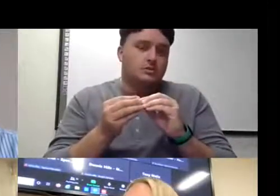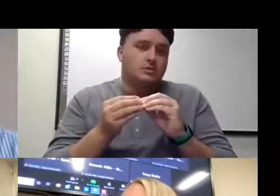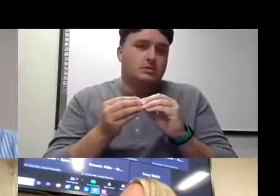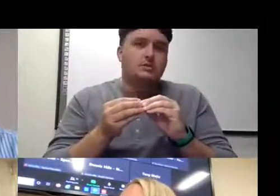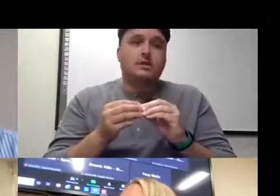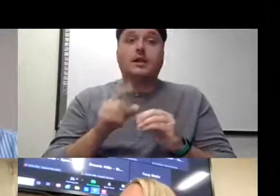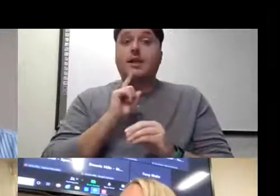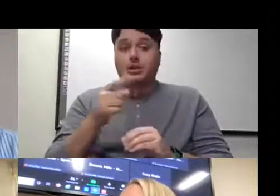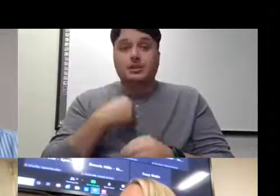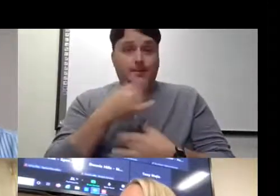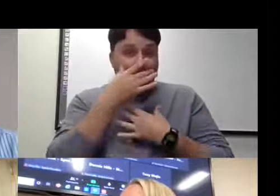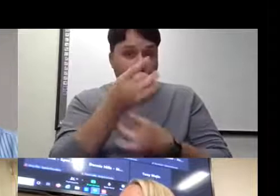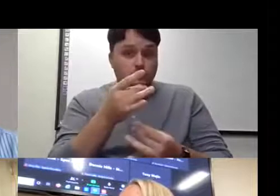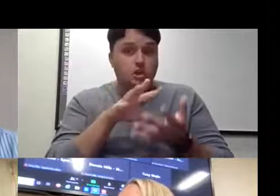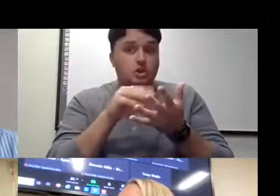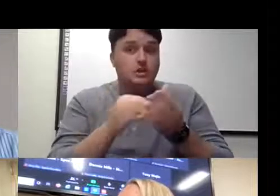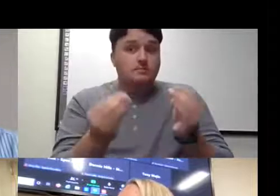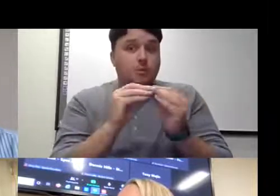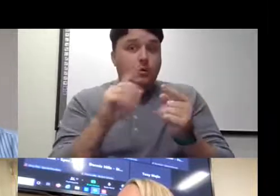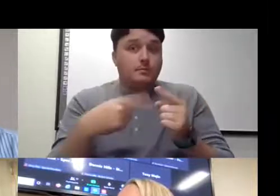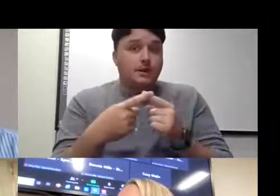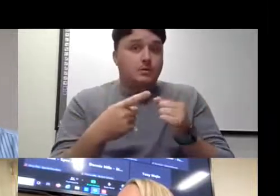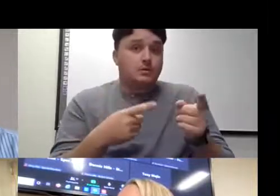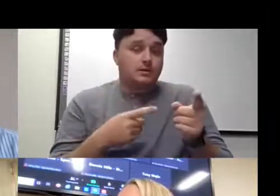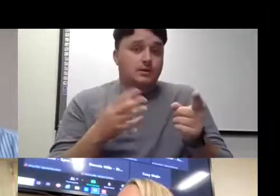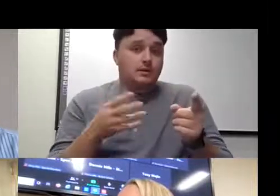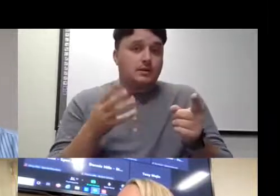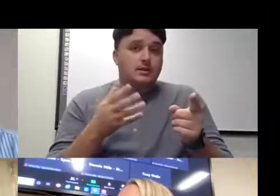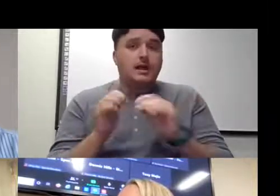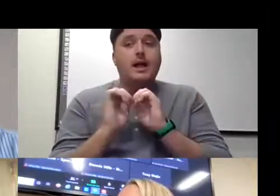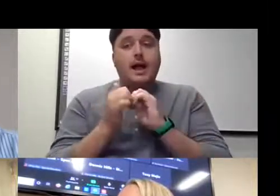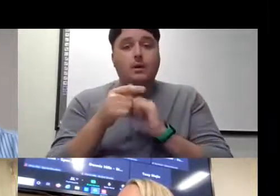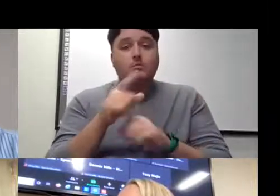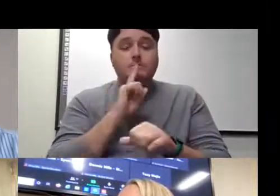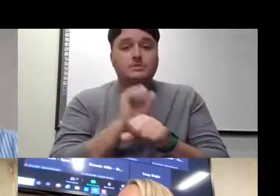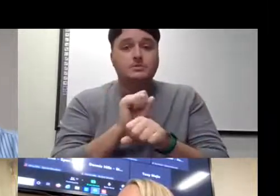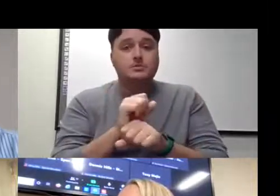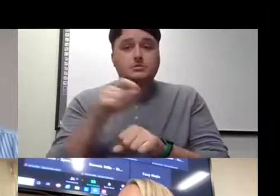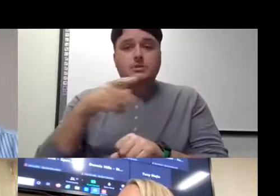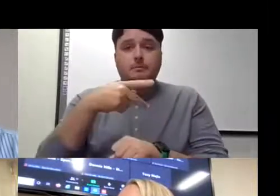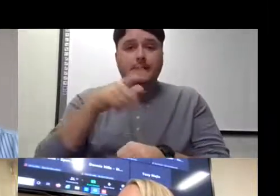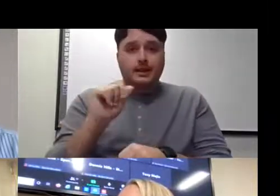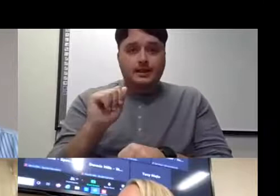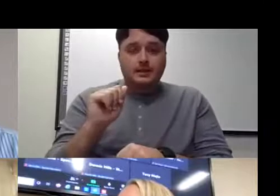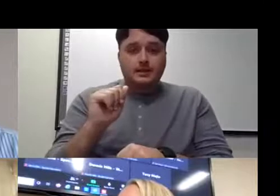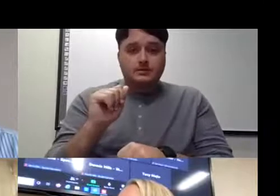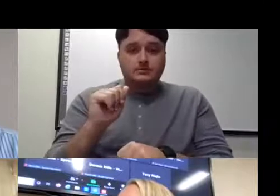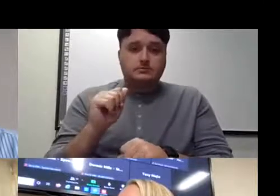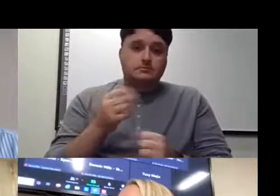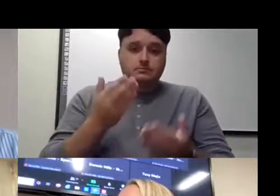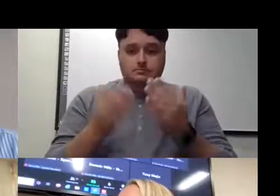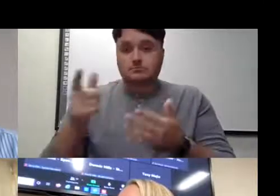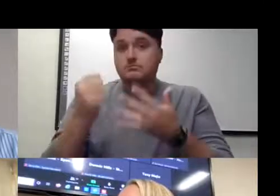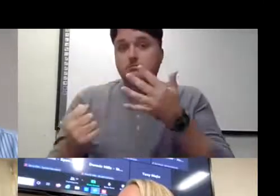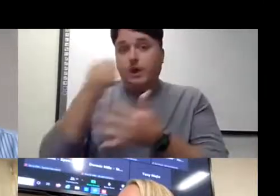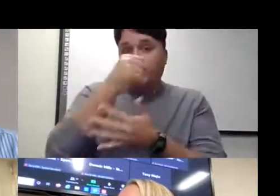am interested to learn a little bit more about how we make sure that the PLA maybe like